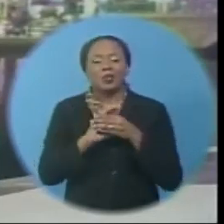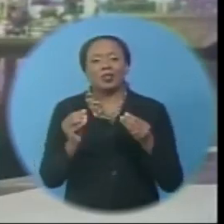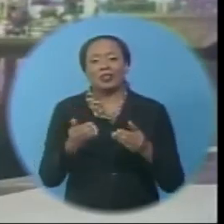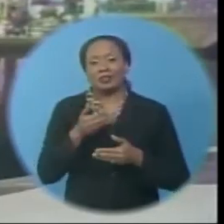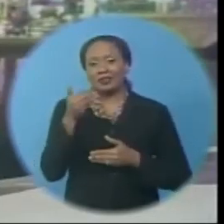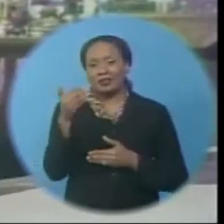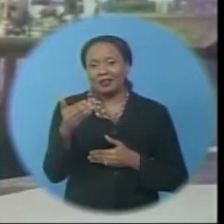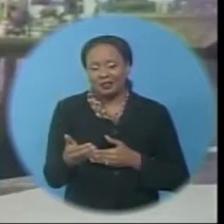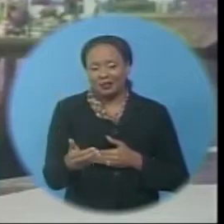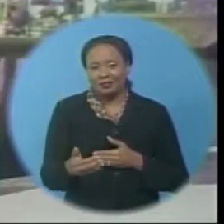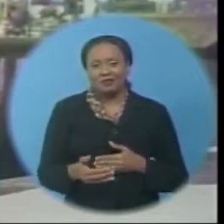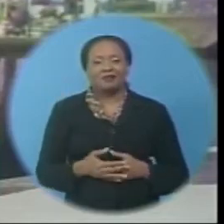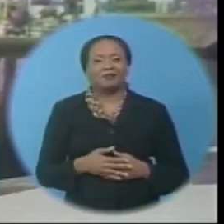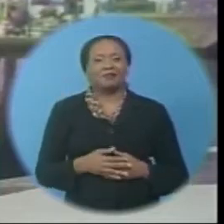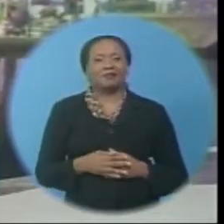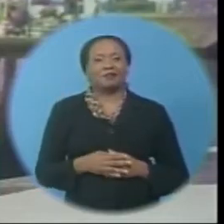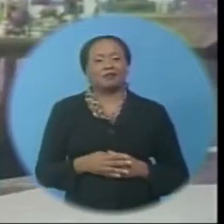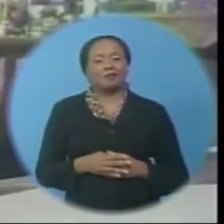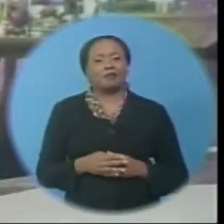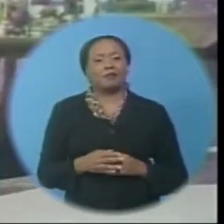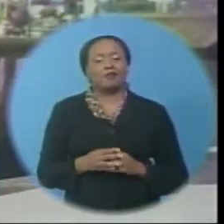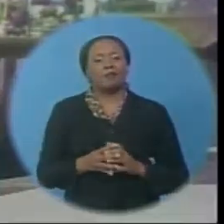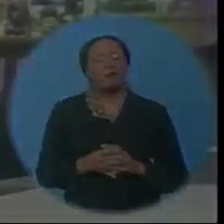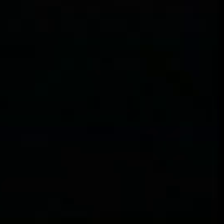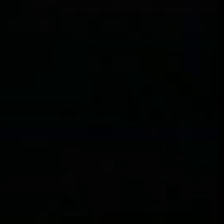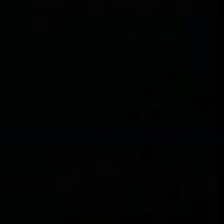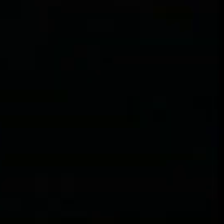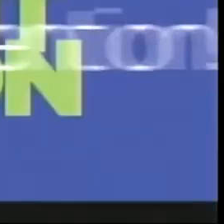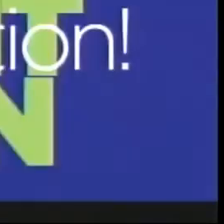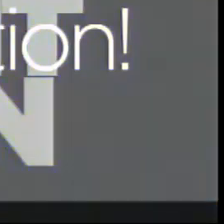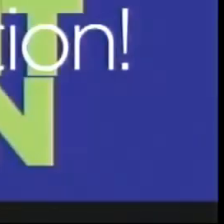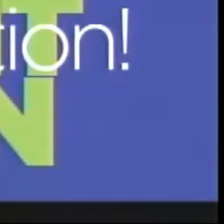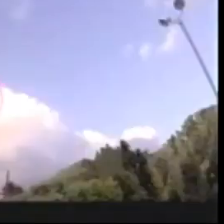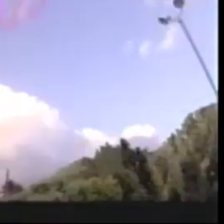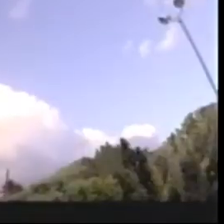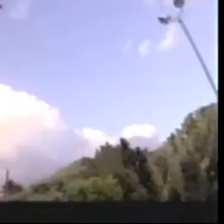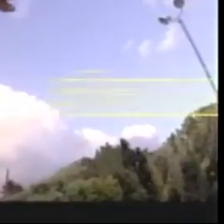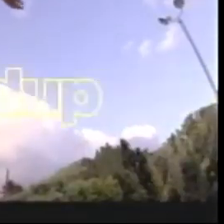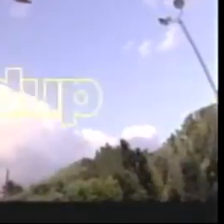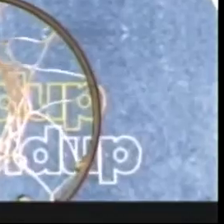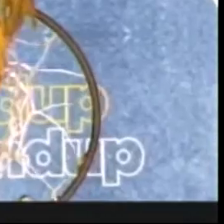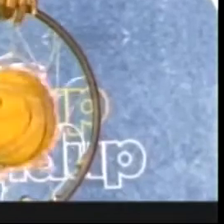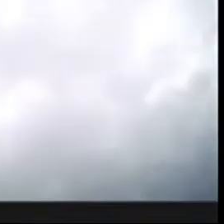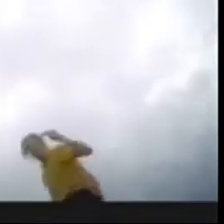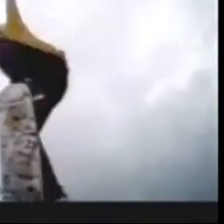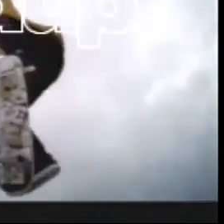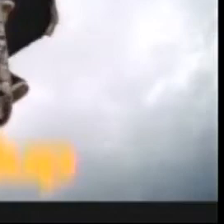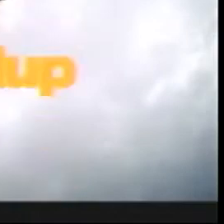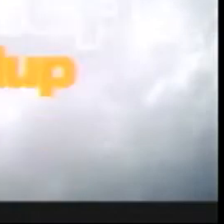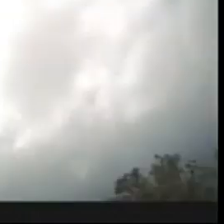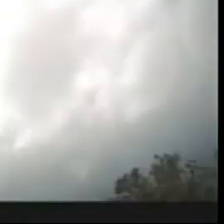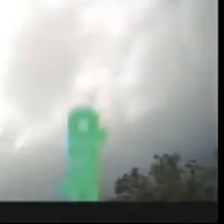making headlines across the region, so stay tuned. Attention!